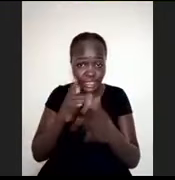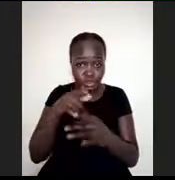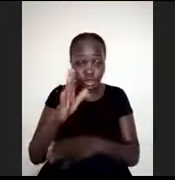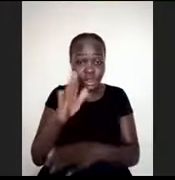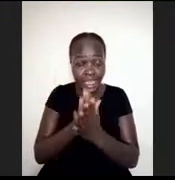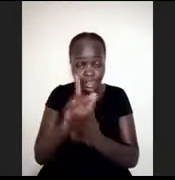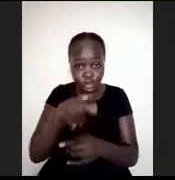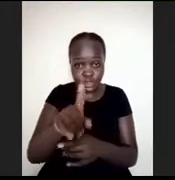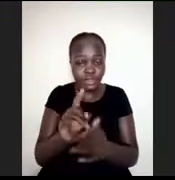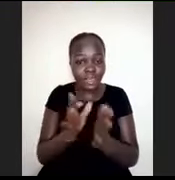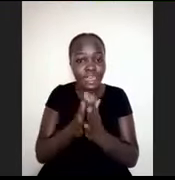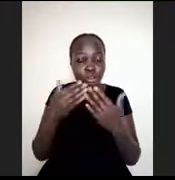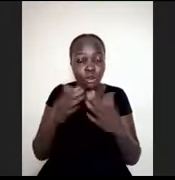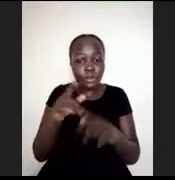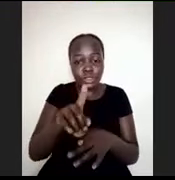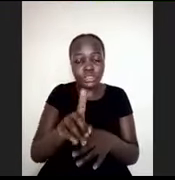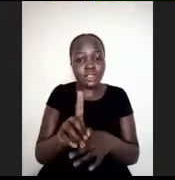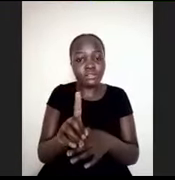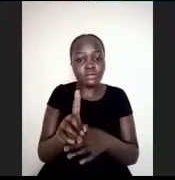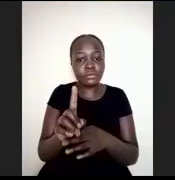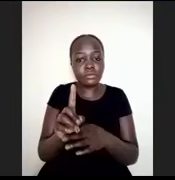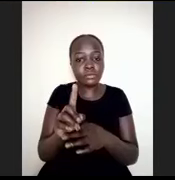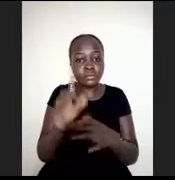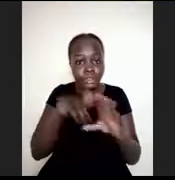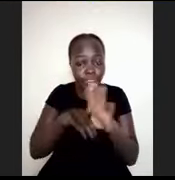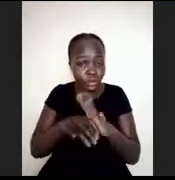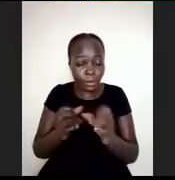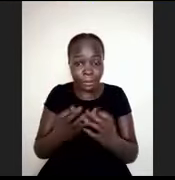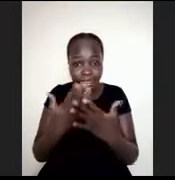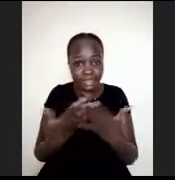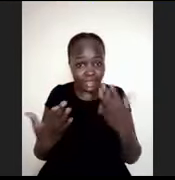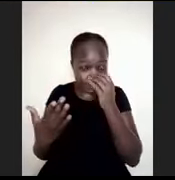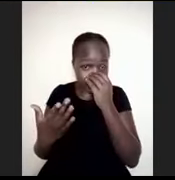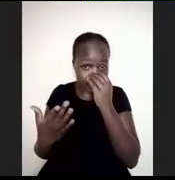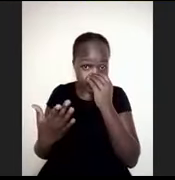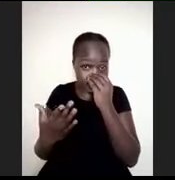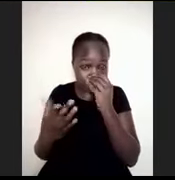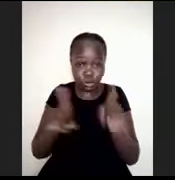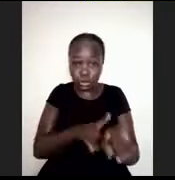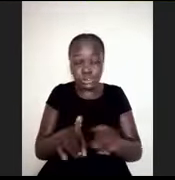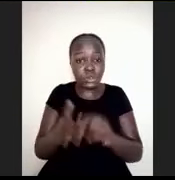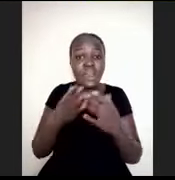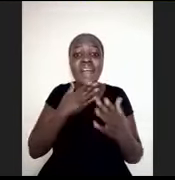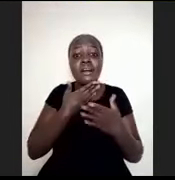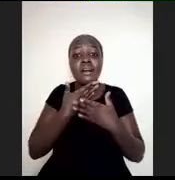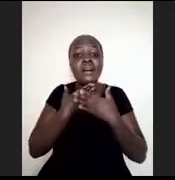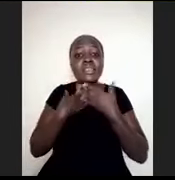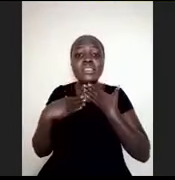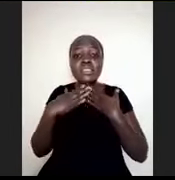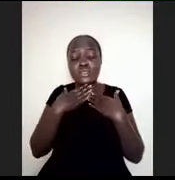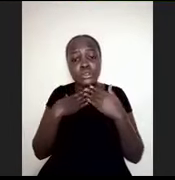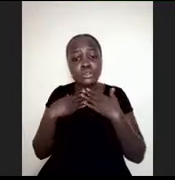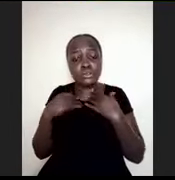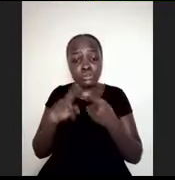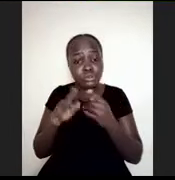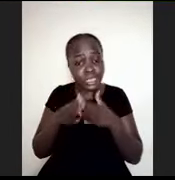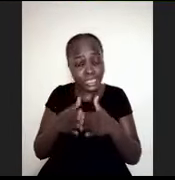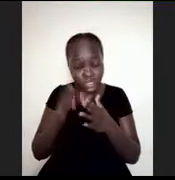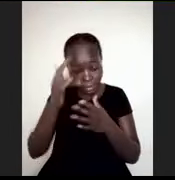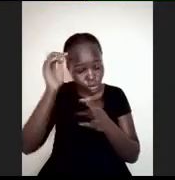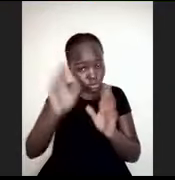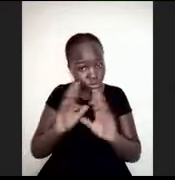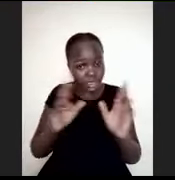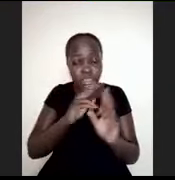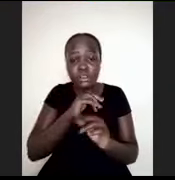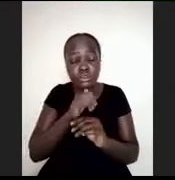open yourself up into many things, even addictions to sex, because you're not ready to be